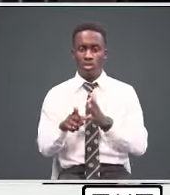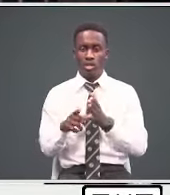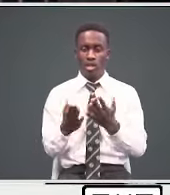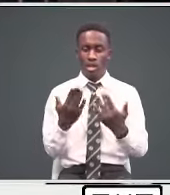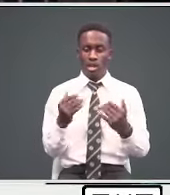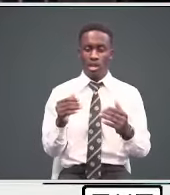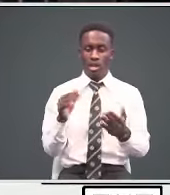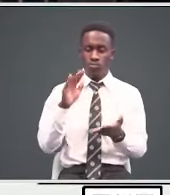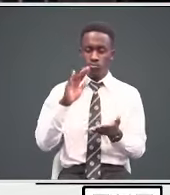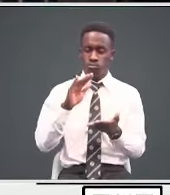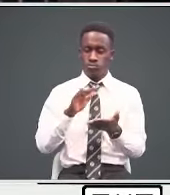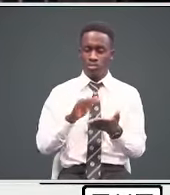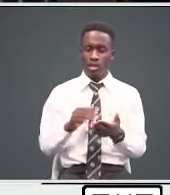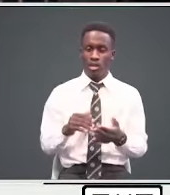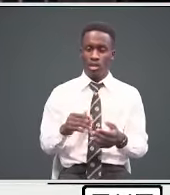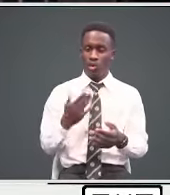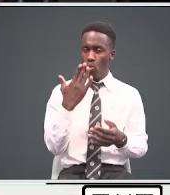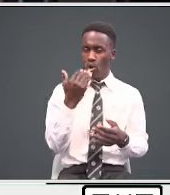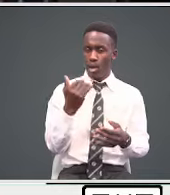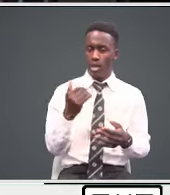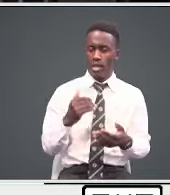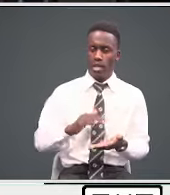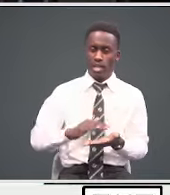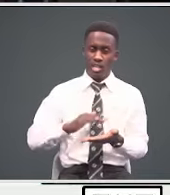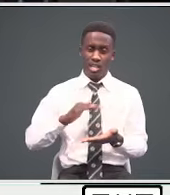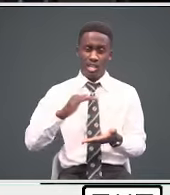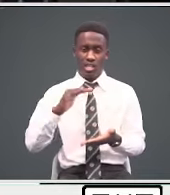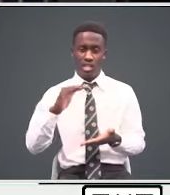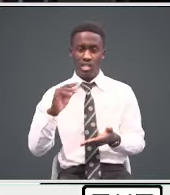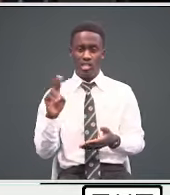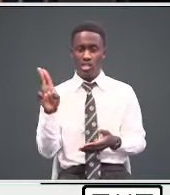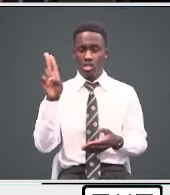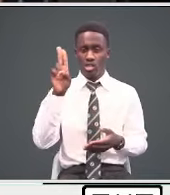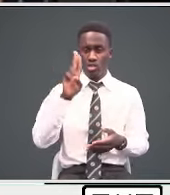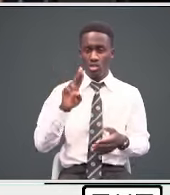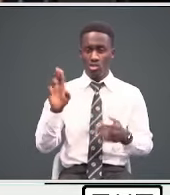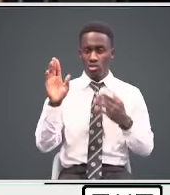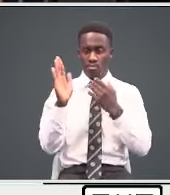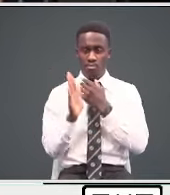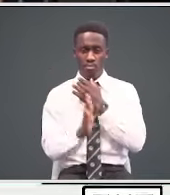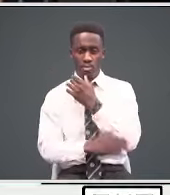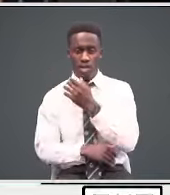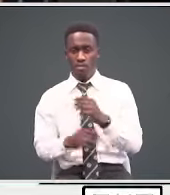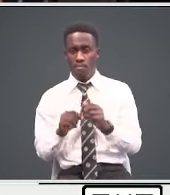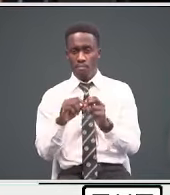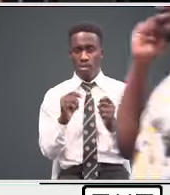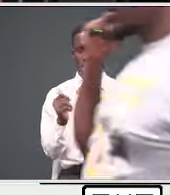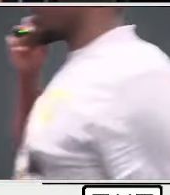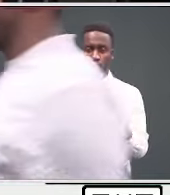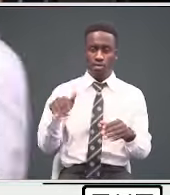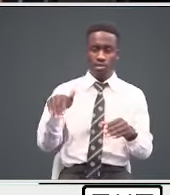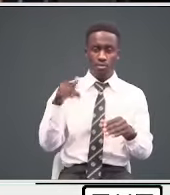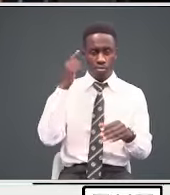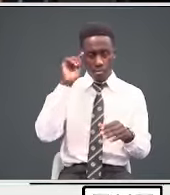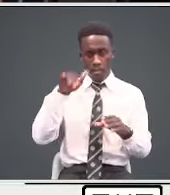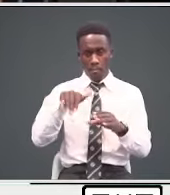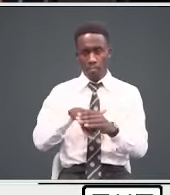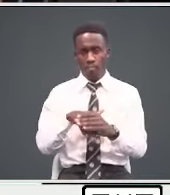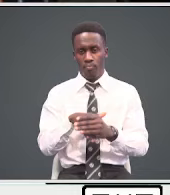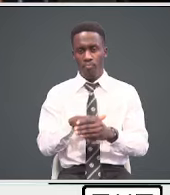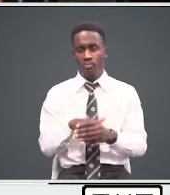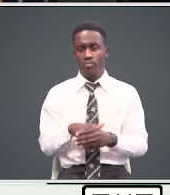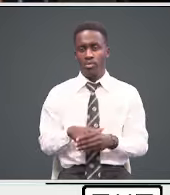dwindling due to an increase of alleged mismanagement and misappropriation of hard-earned contributions of its members. The situation being